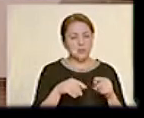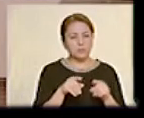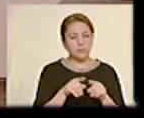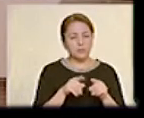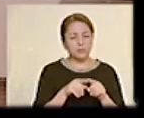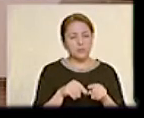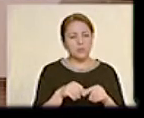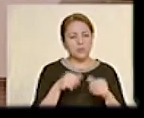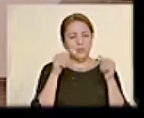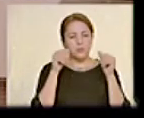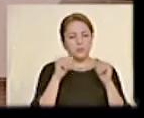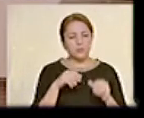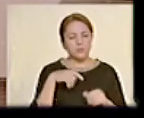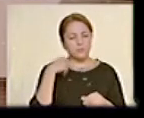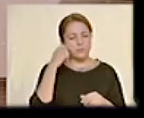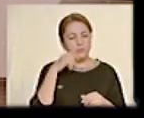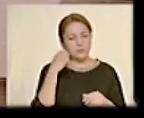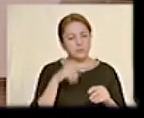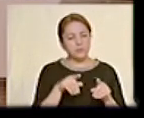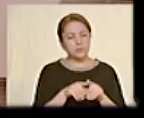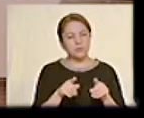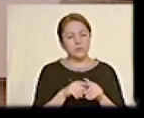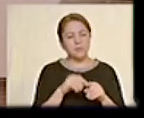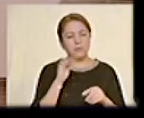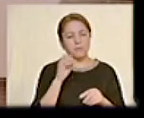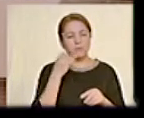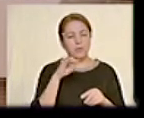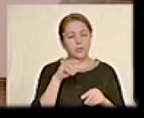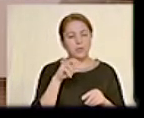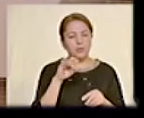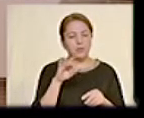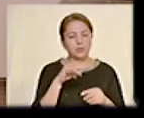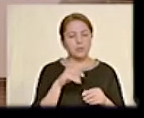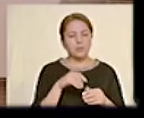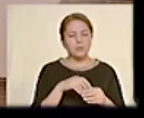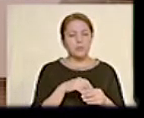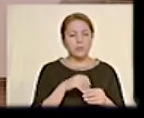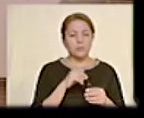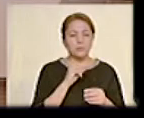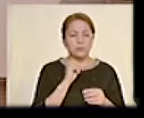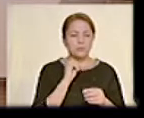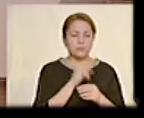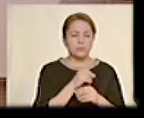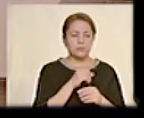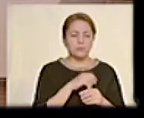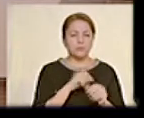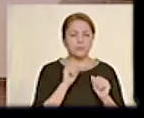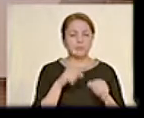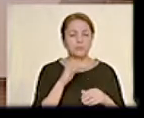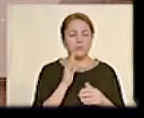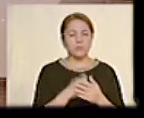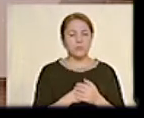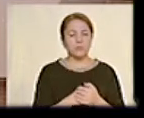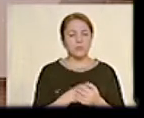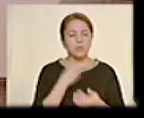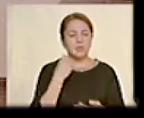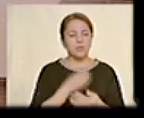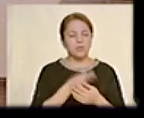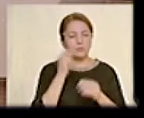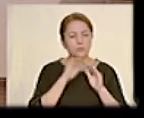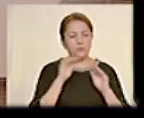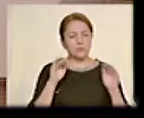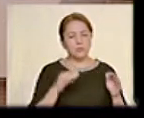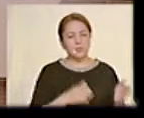yoki bo'lmasam video tasvirlarni, fayllar tarzida yuborishingiz mumkin bo'ladi. Aziz o'quvchilar,